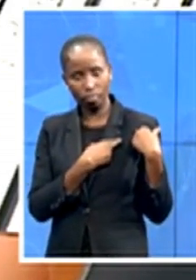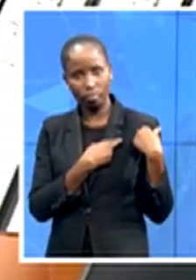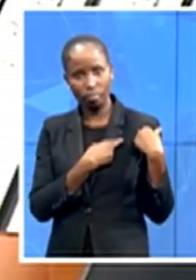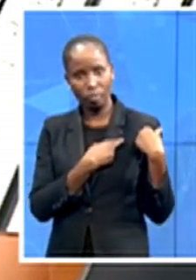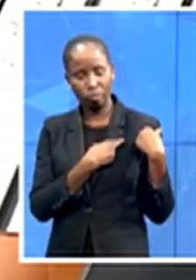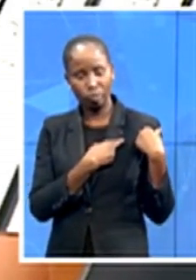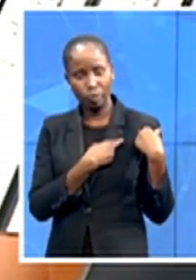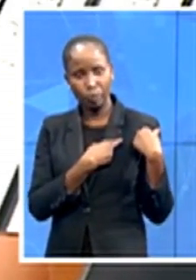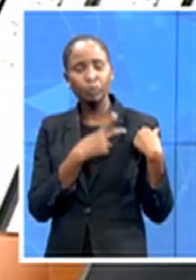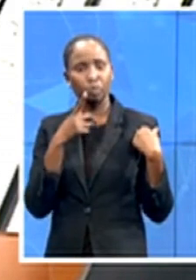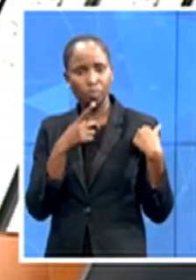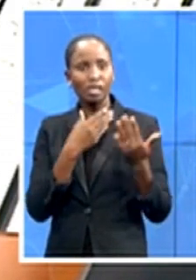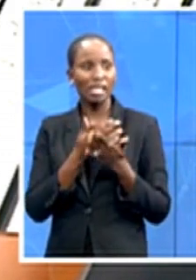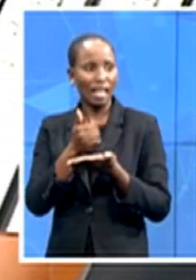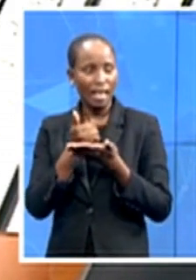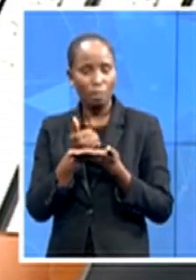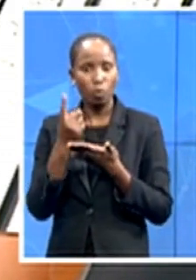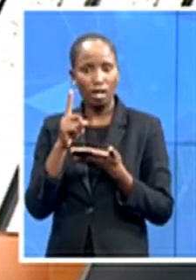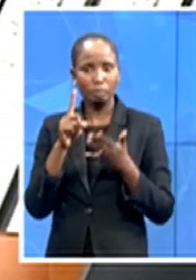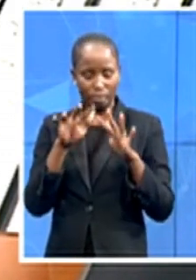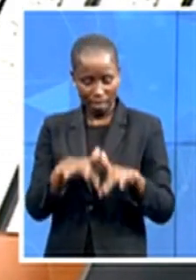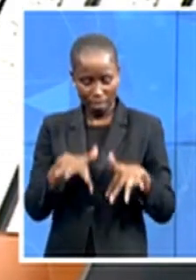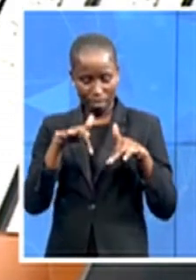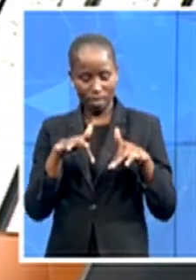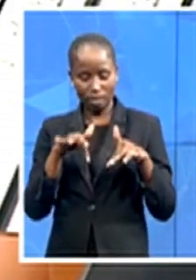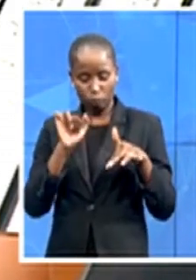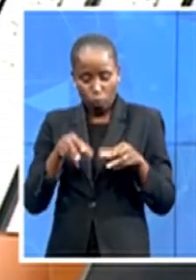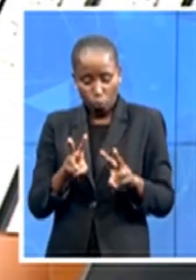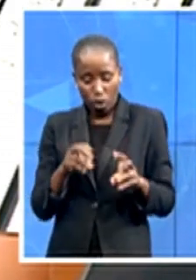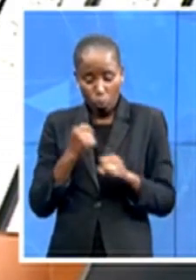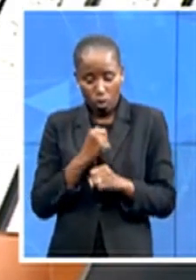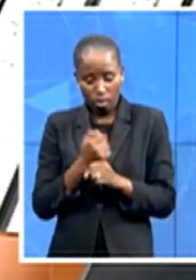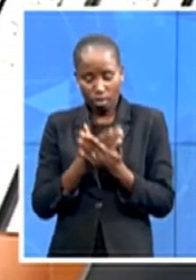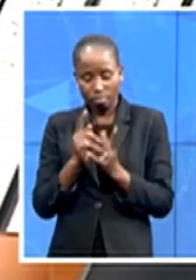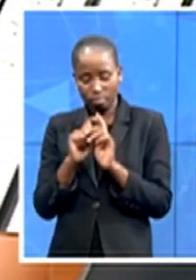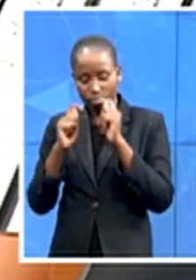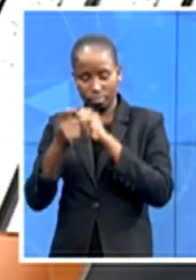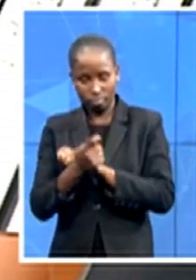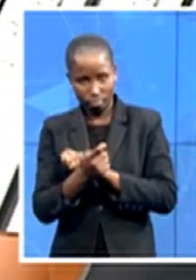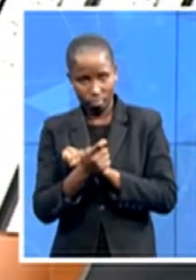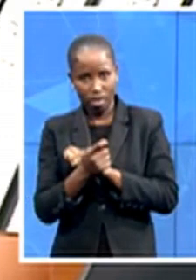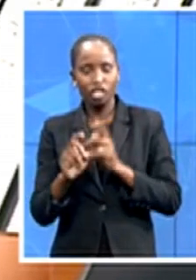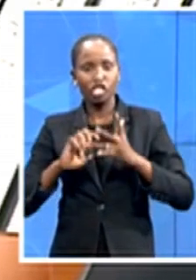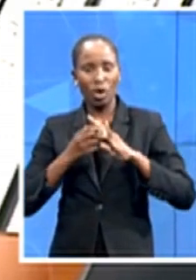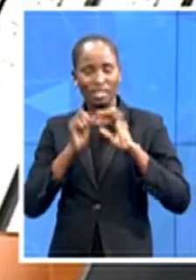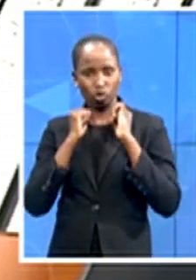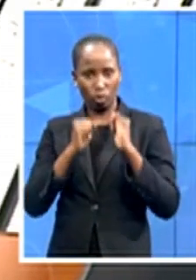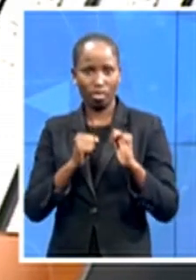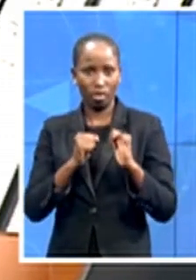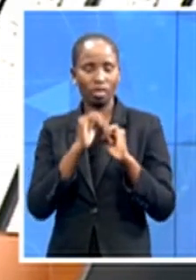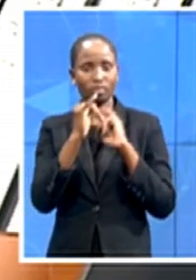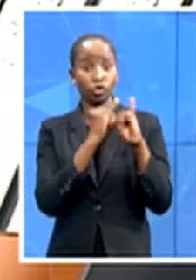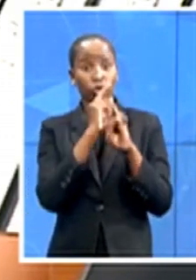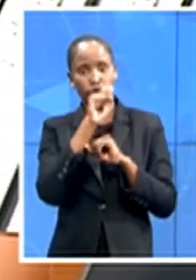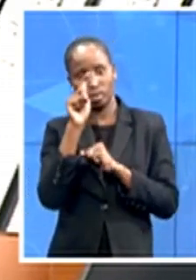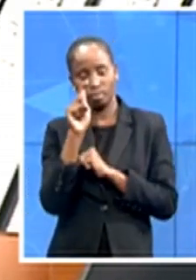cabinet functions, strengthening institutions that had been captured,